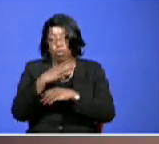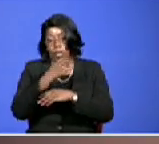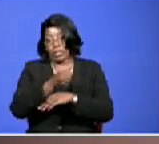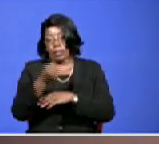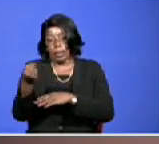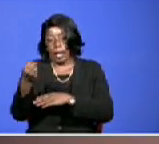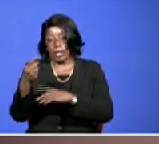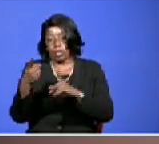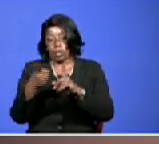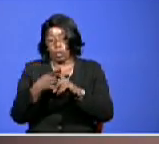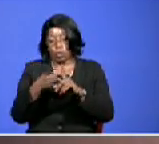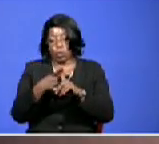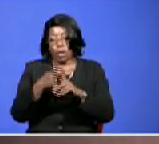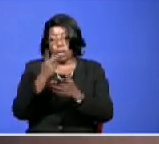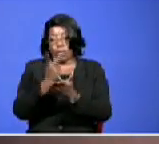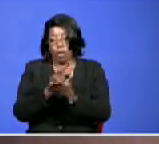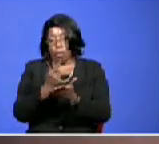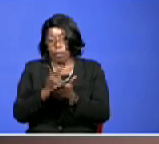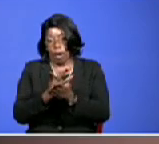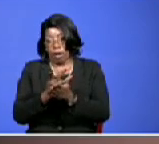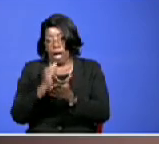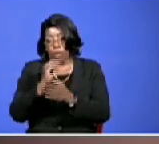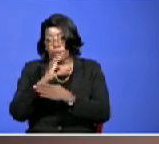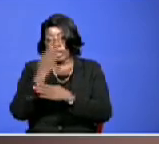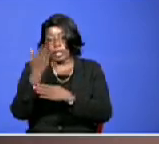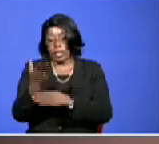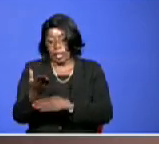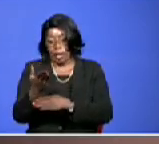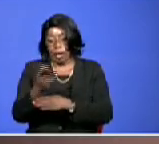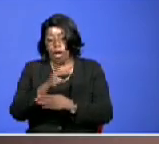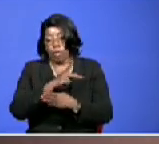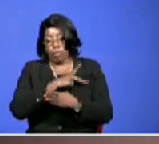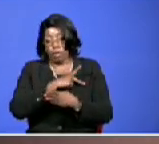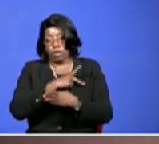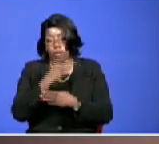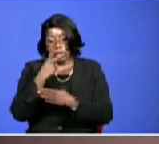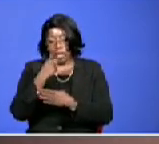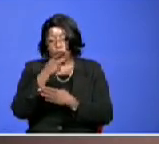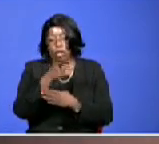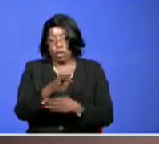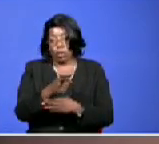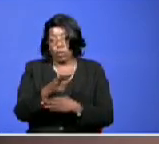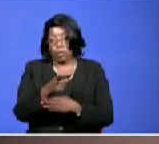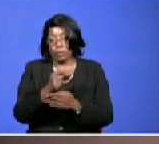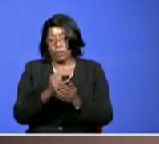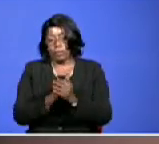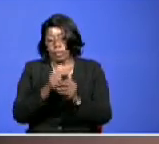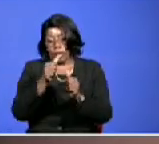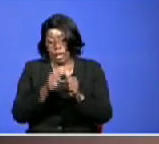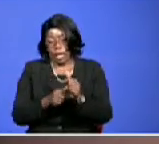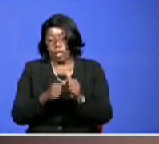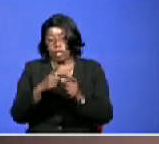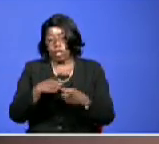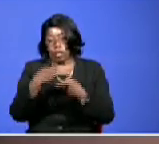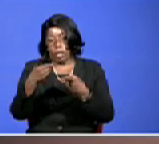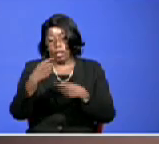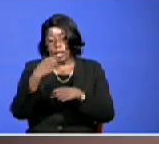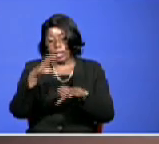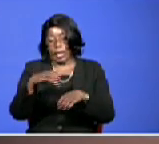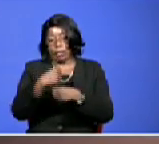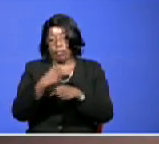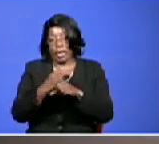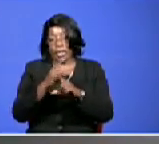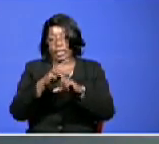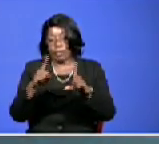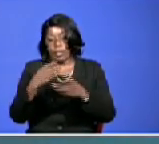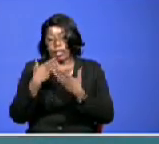supplies directly to Marlins Park. I'll be there in person on Tuesday to donate and see you all. Every donation can make a difference. Thank you for